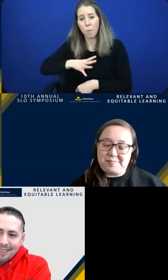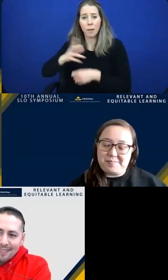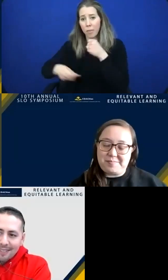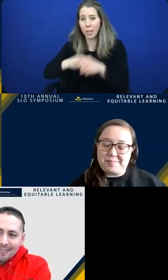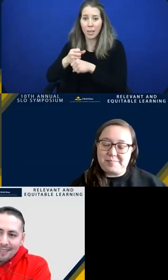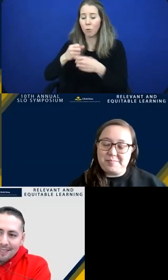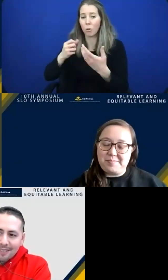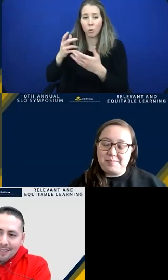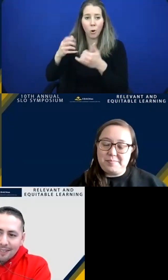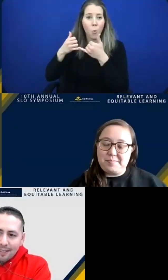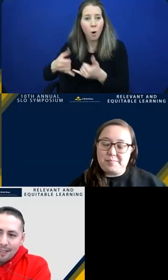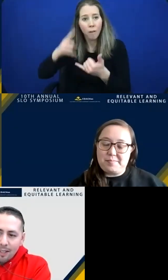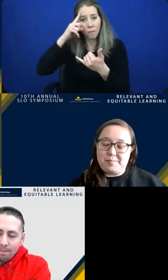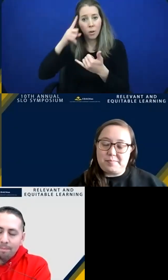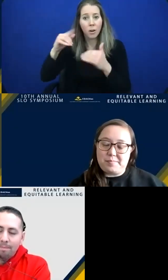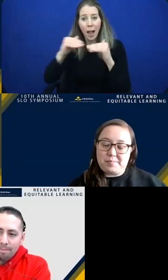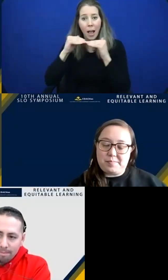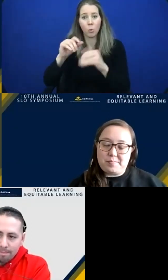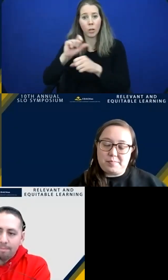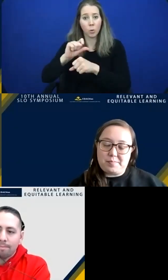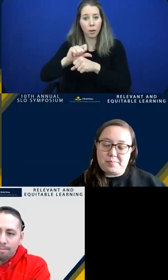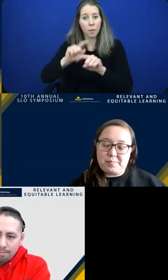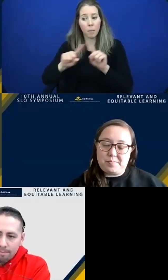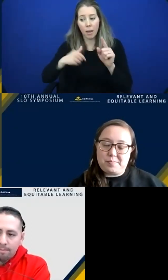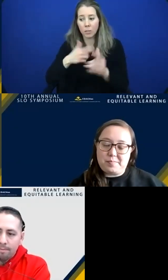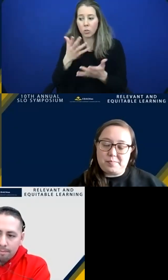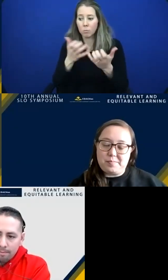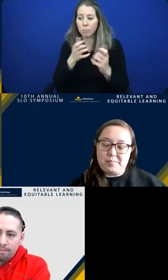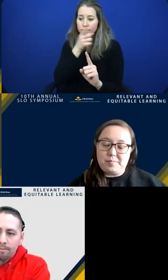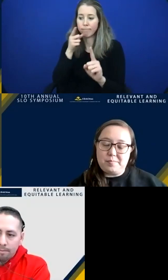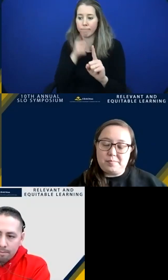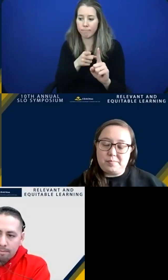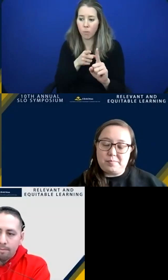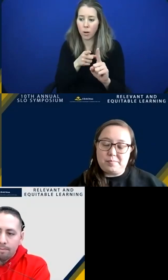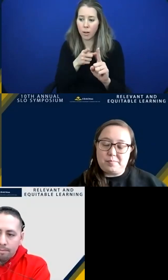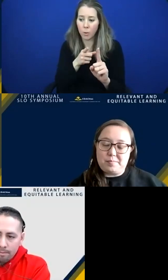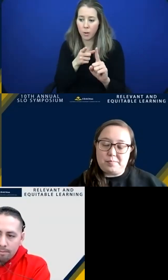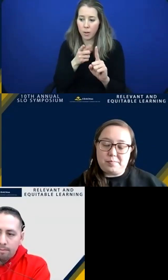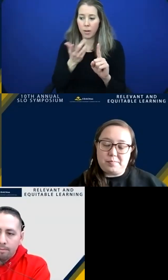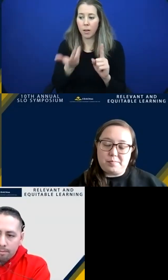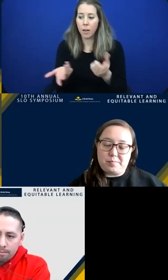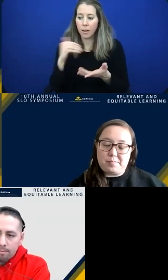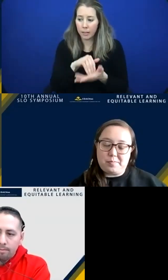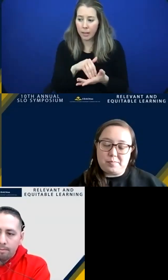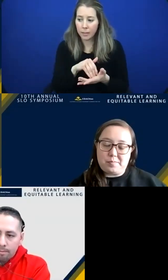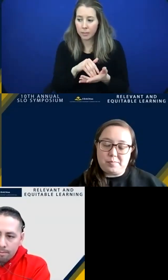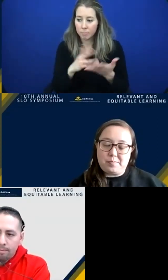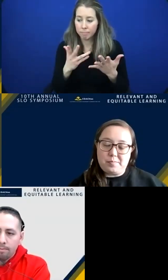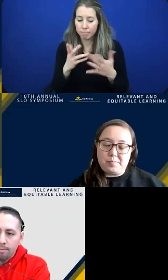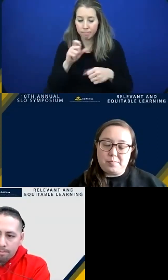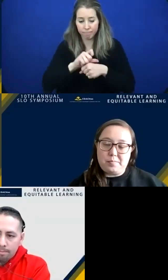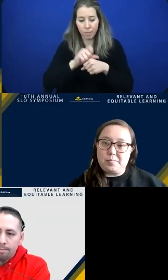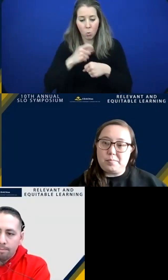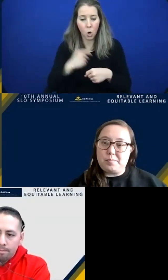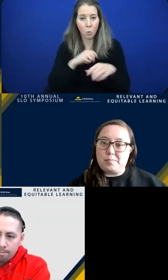GSV for equity work that we're doing. But I just pointed out because I think, again, it's work we're doing right